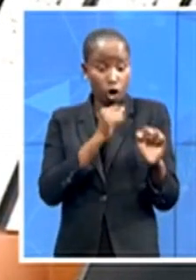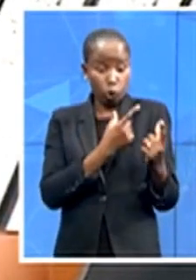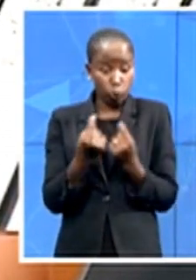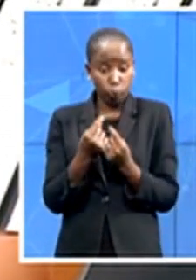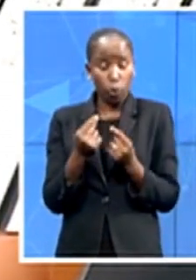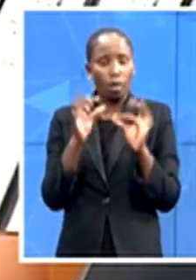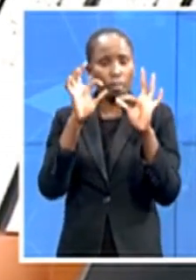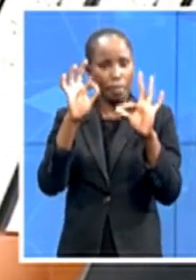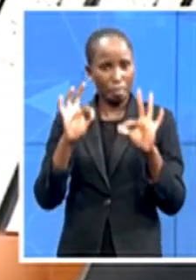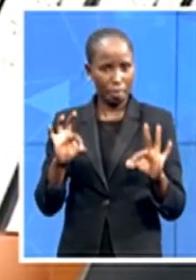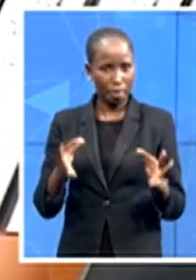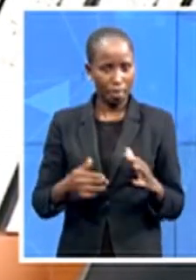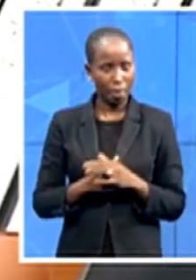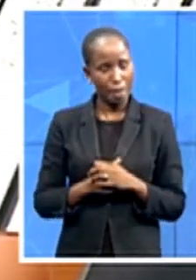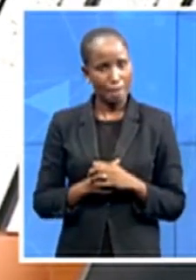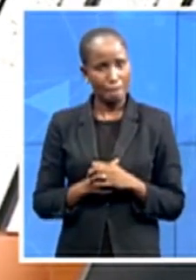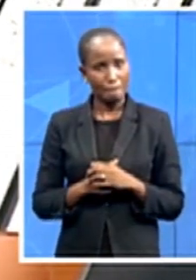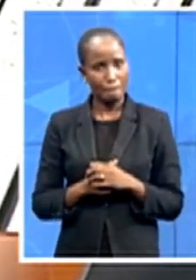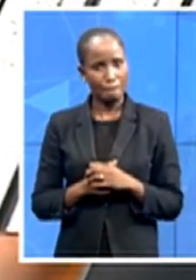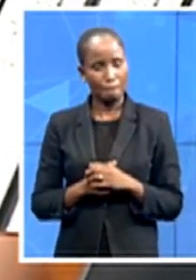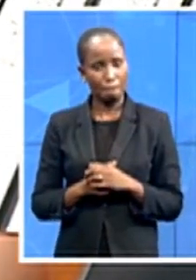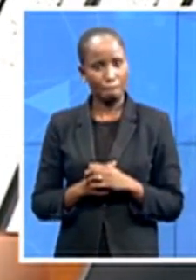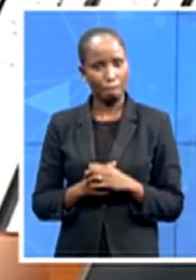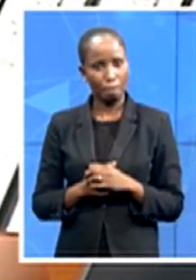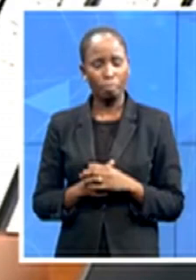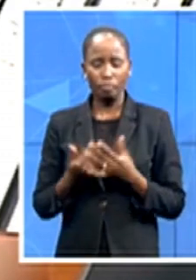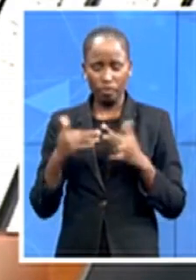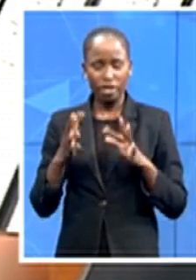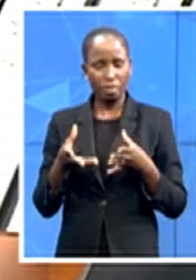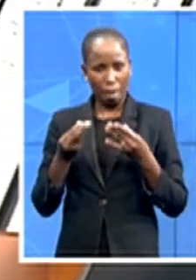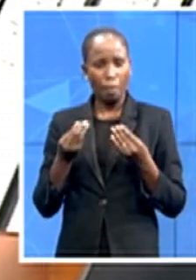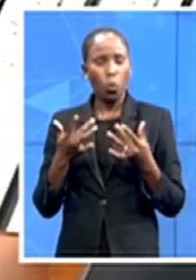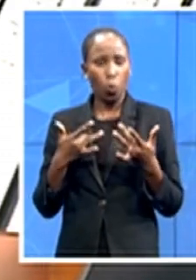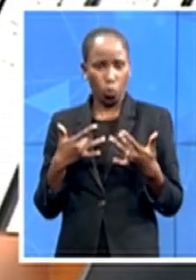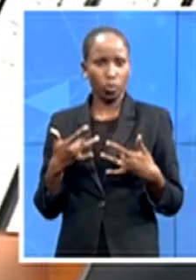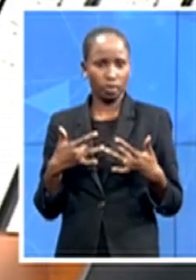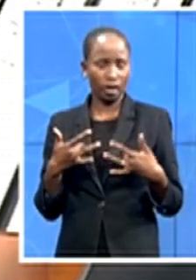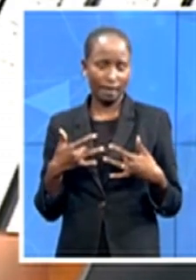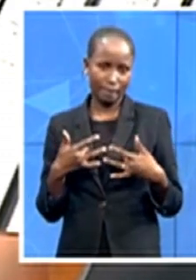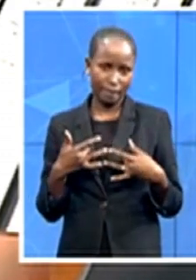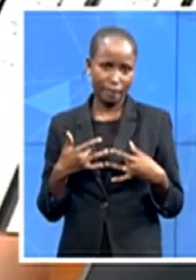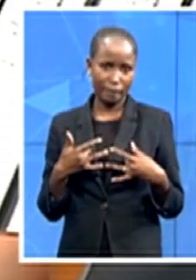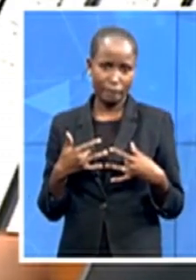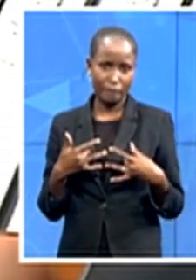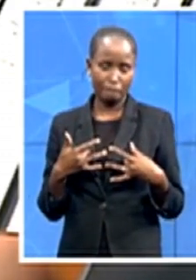Concerned by what I considered the capture of National Treasury,